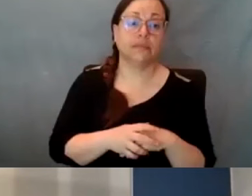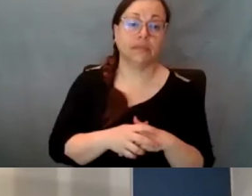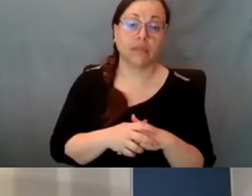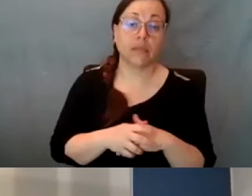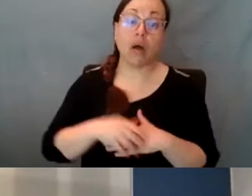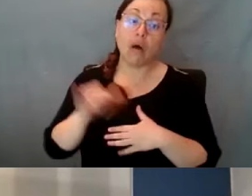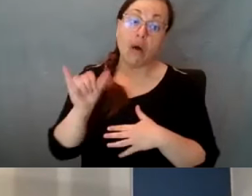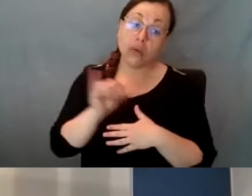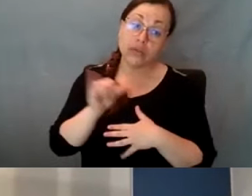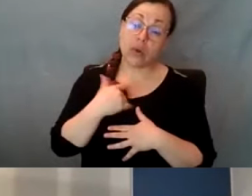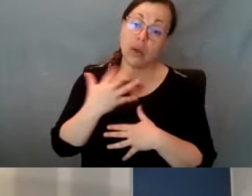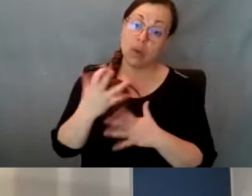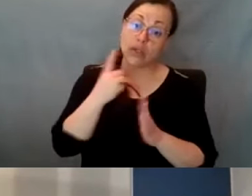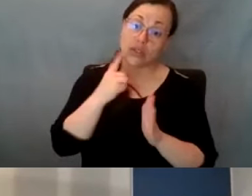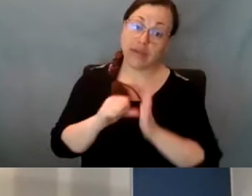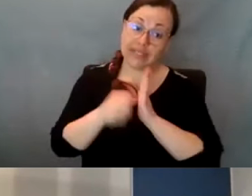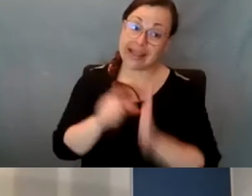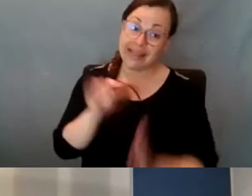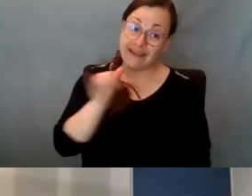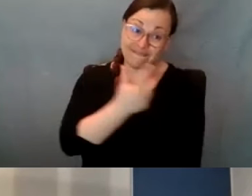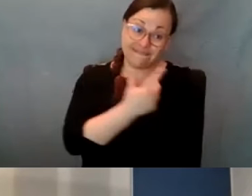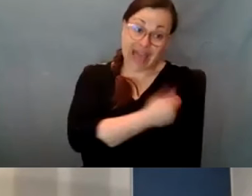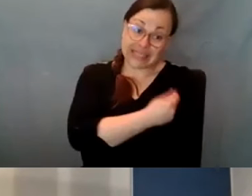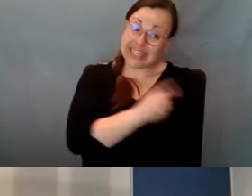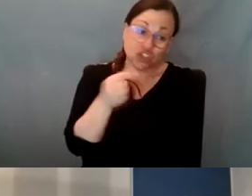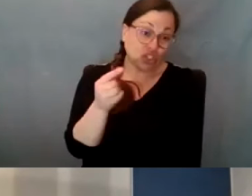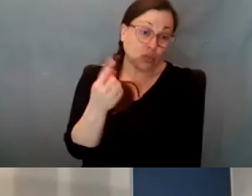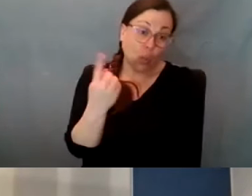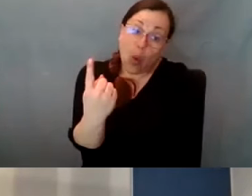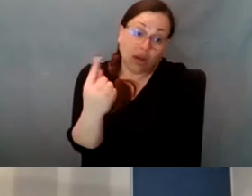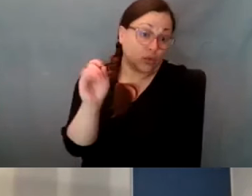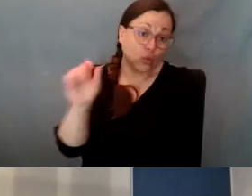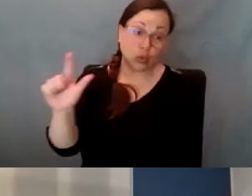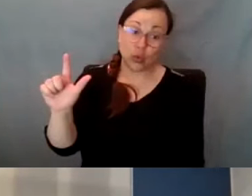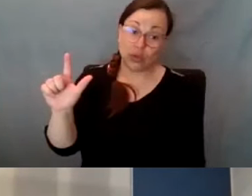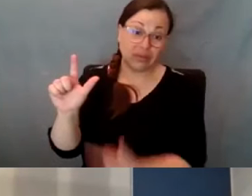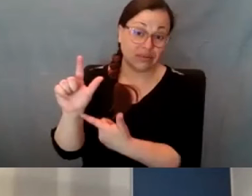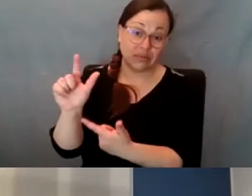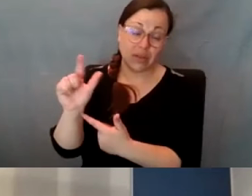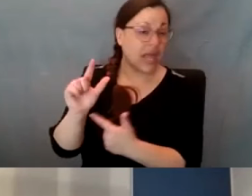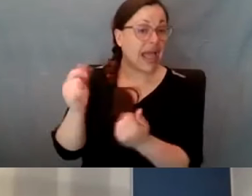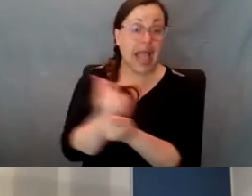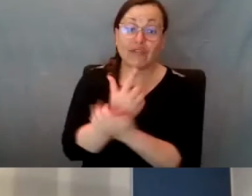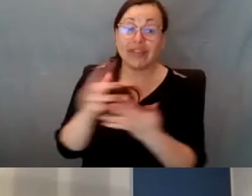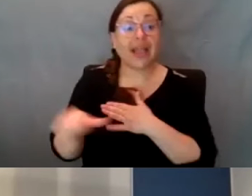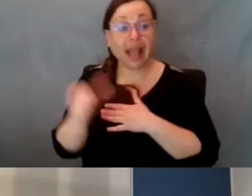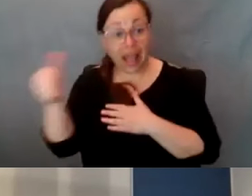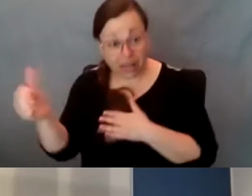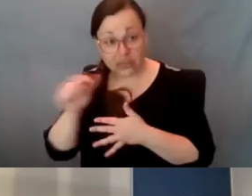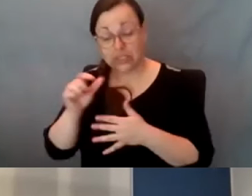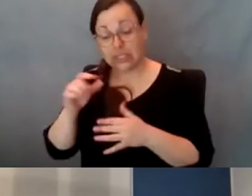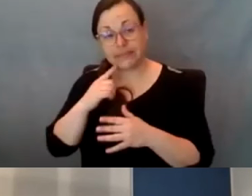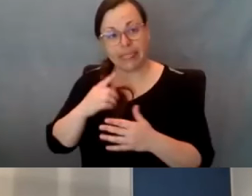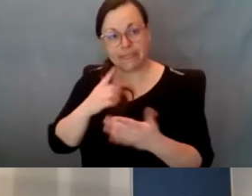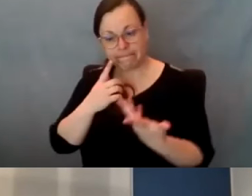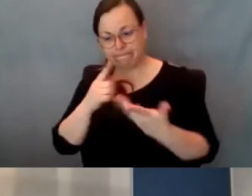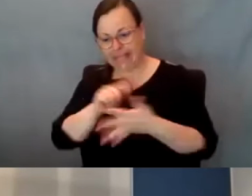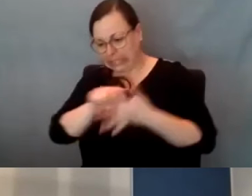point that the vaccines are just one additional tool, that all the control measures that have been recommended,